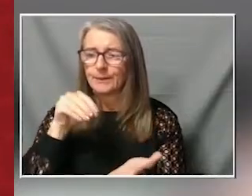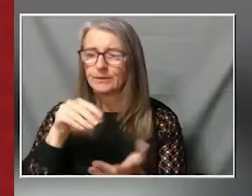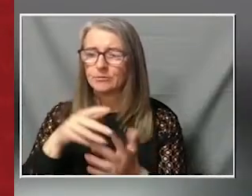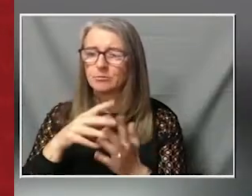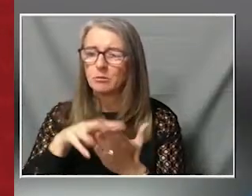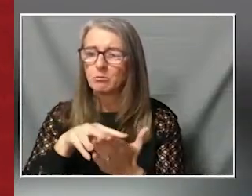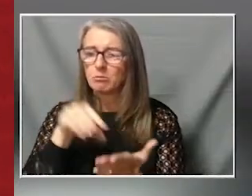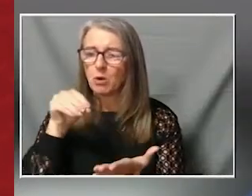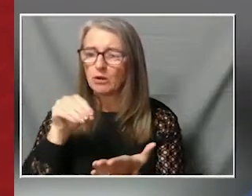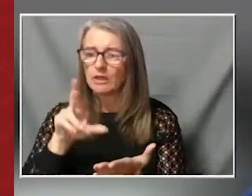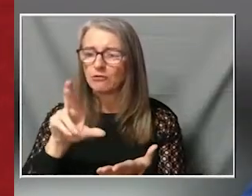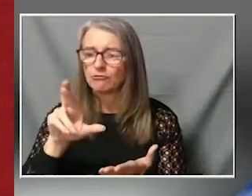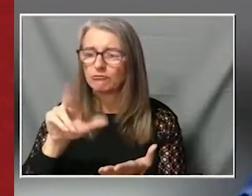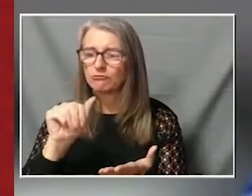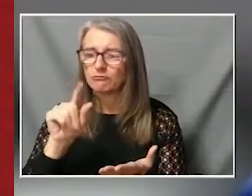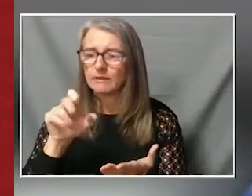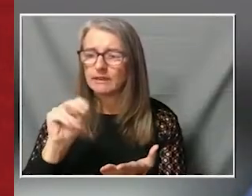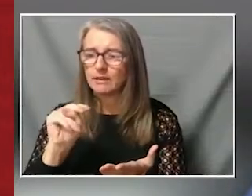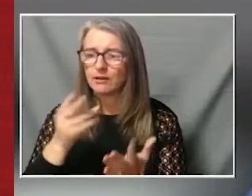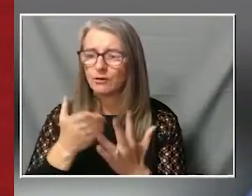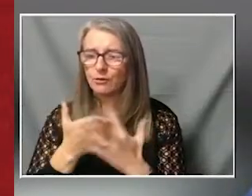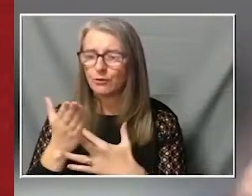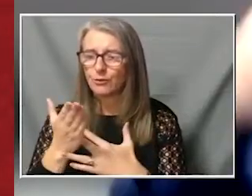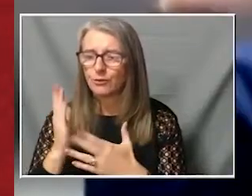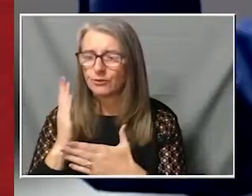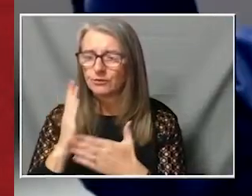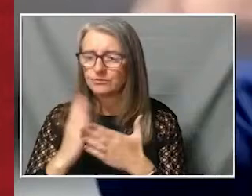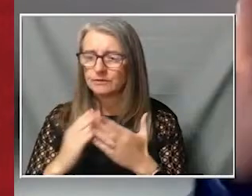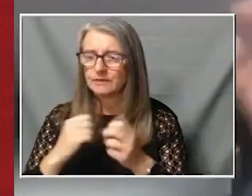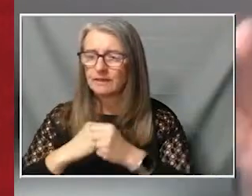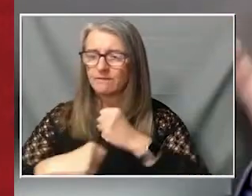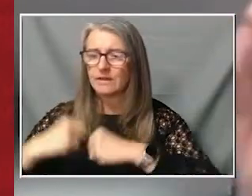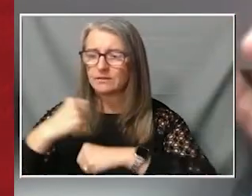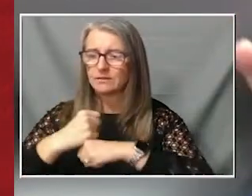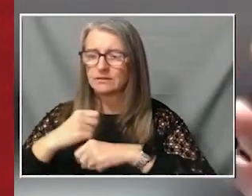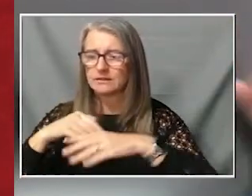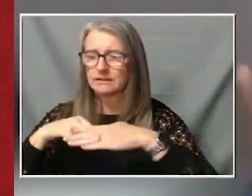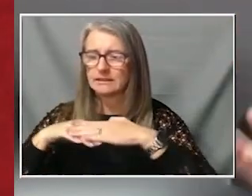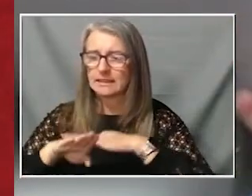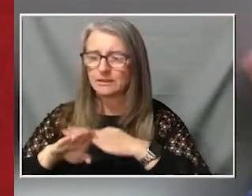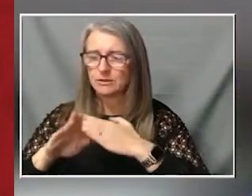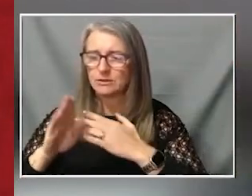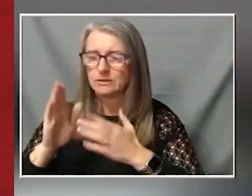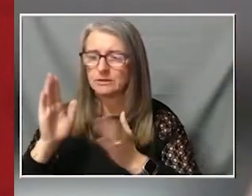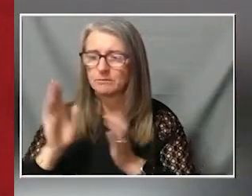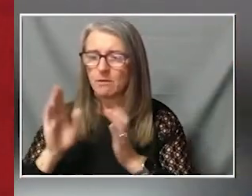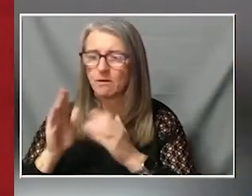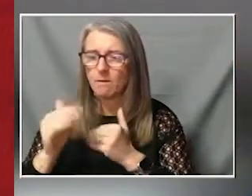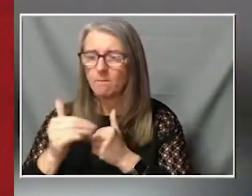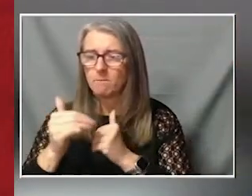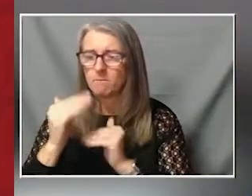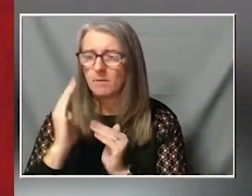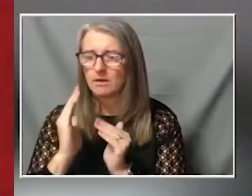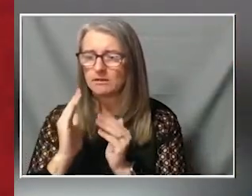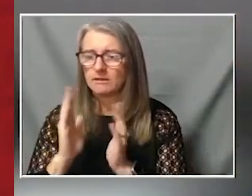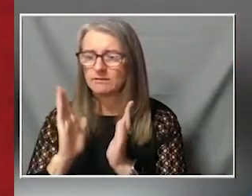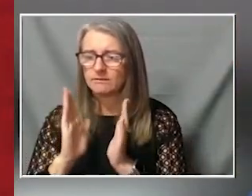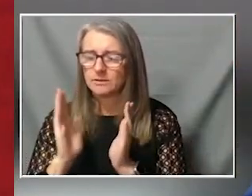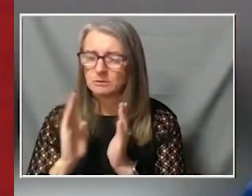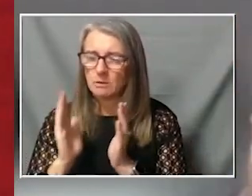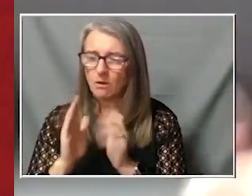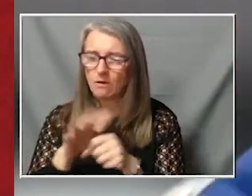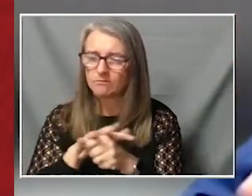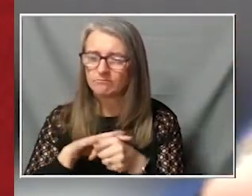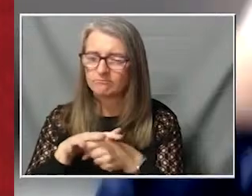the radon through those openings and penetrations in your foundation into that small box, that small finite volume of